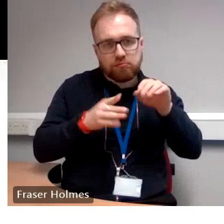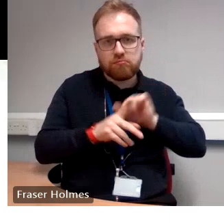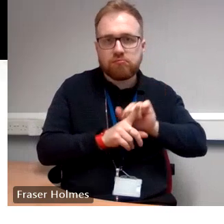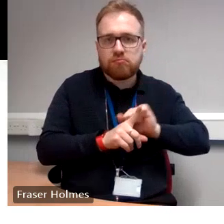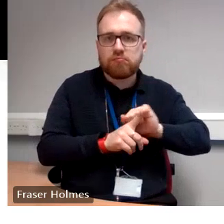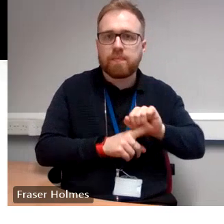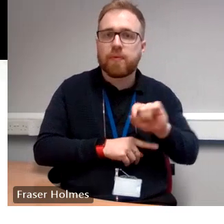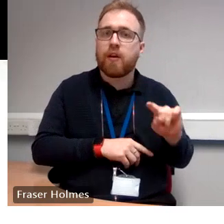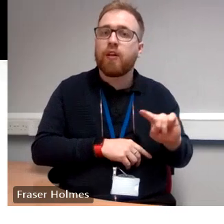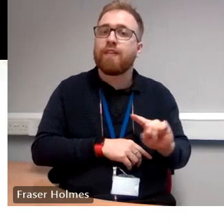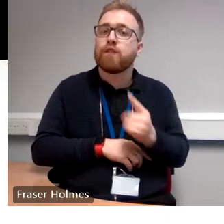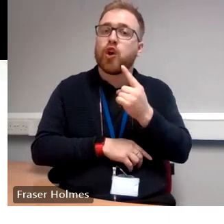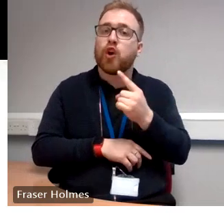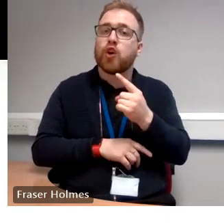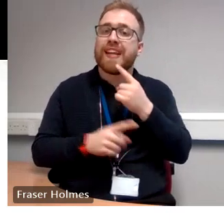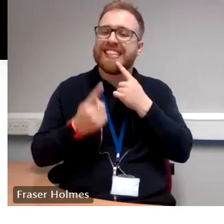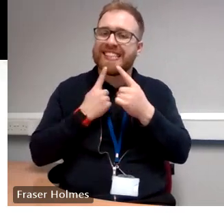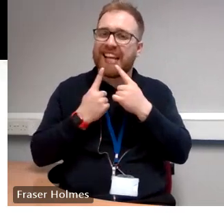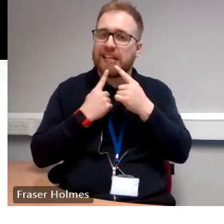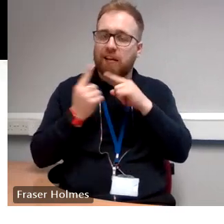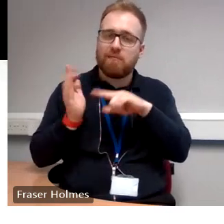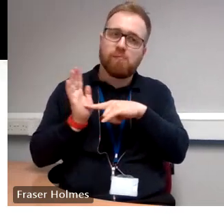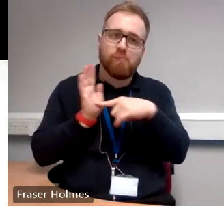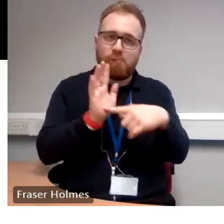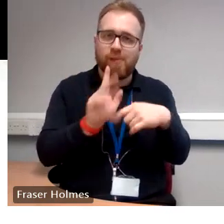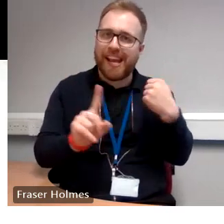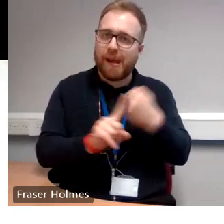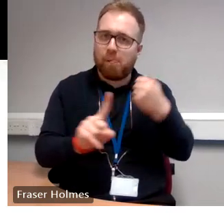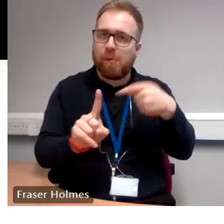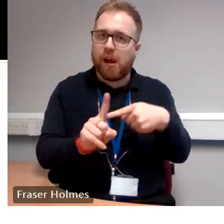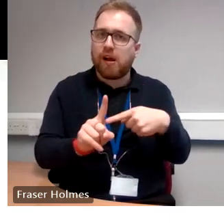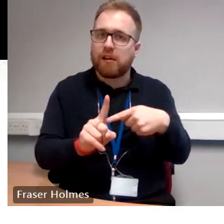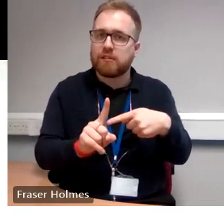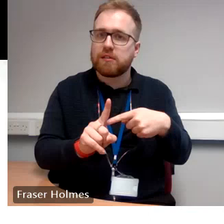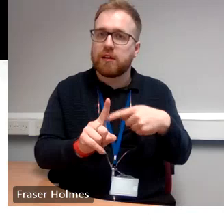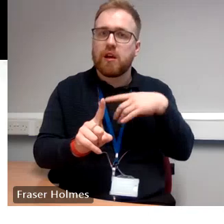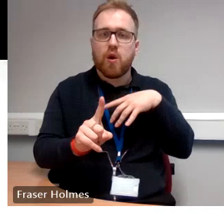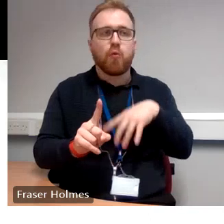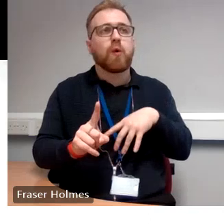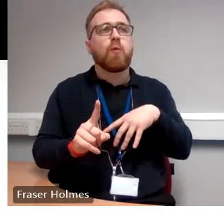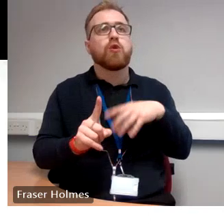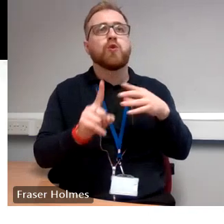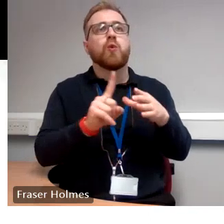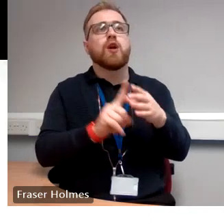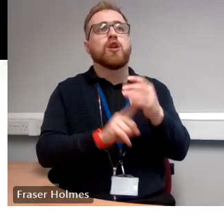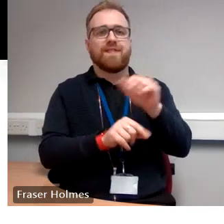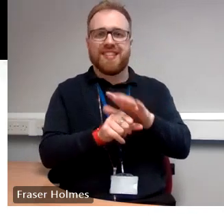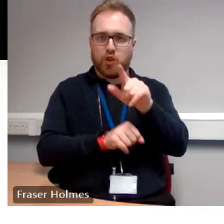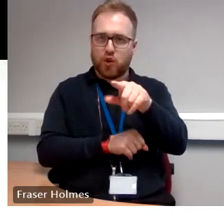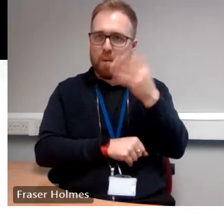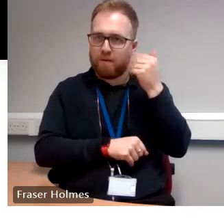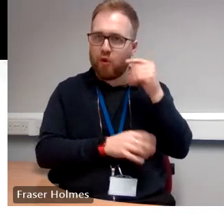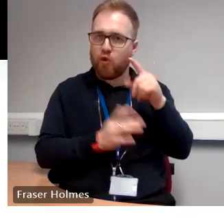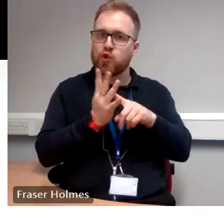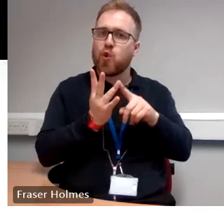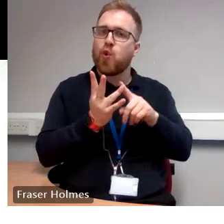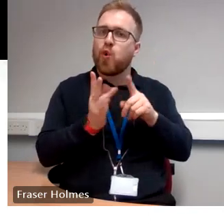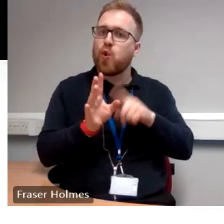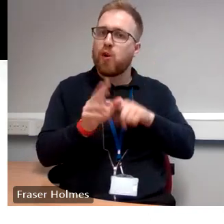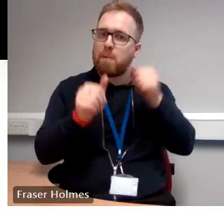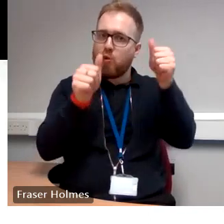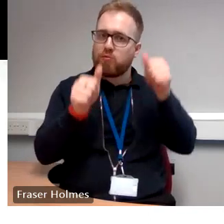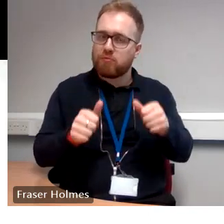the first point is data to show impact. So we want to get to the point where I showed you that data from Joy. We want